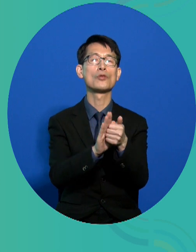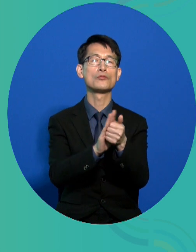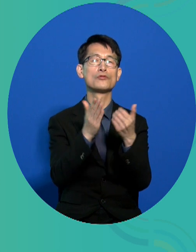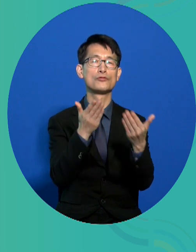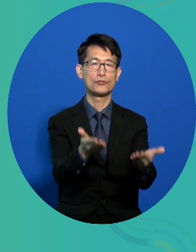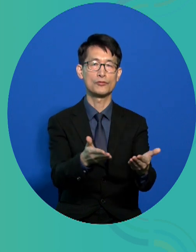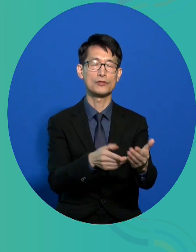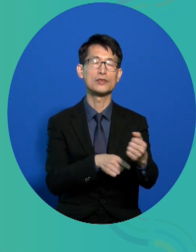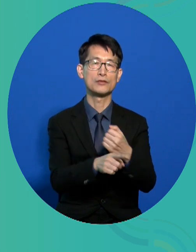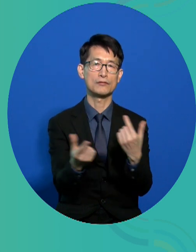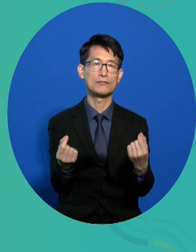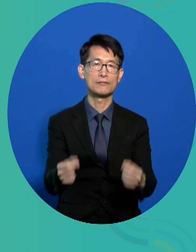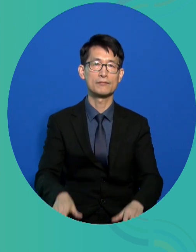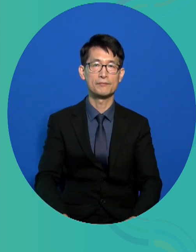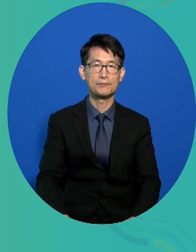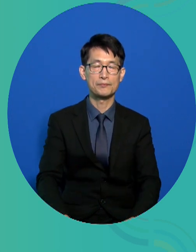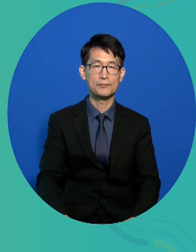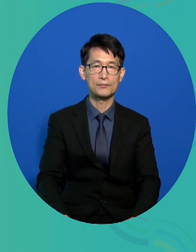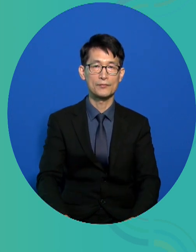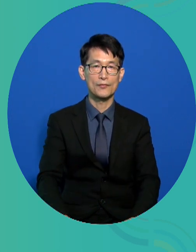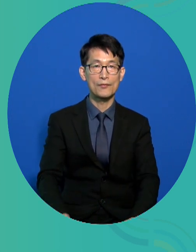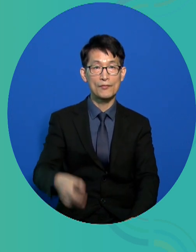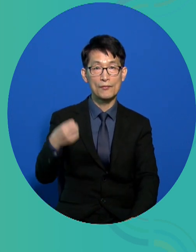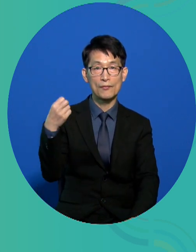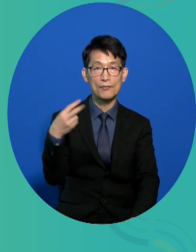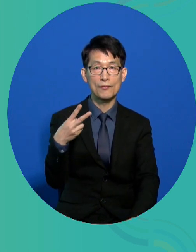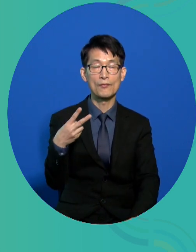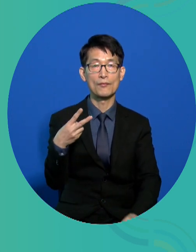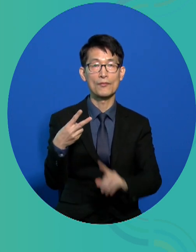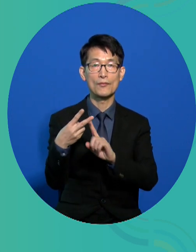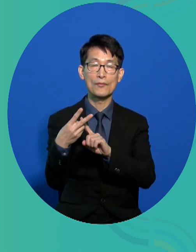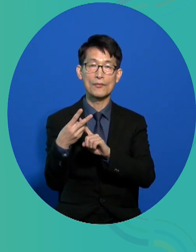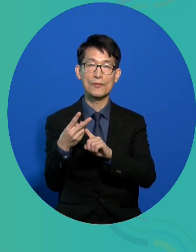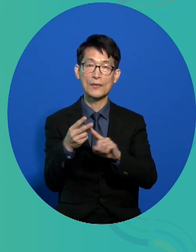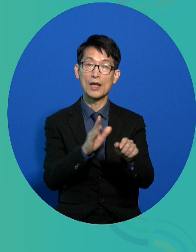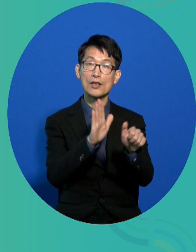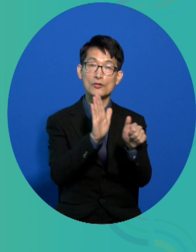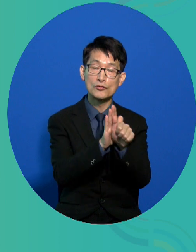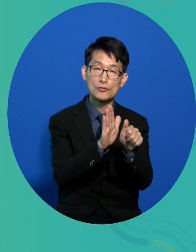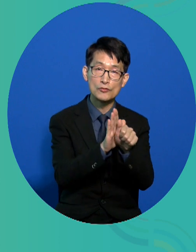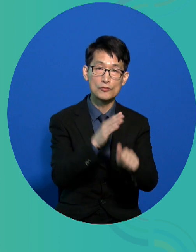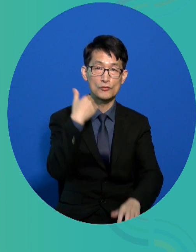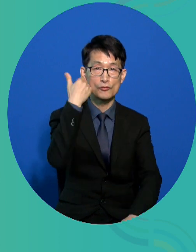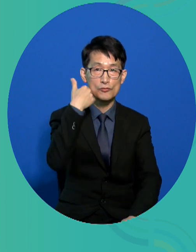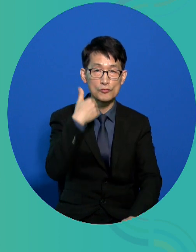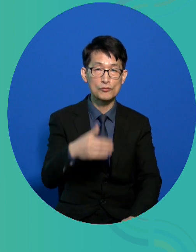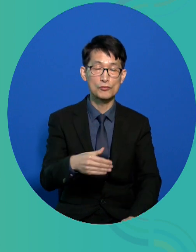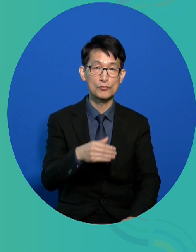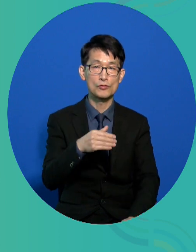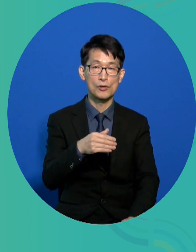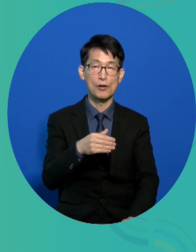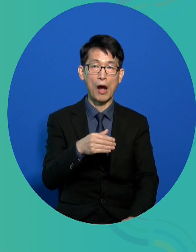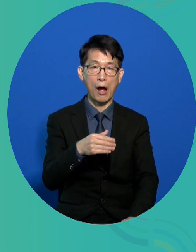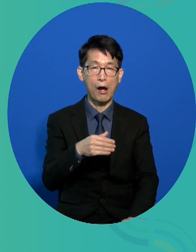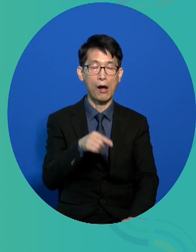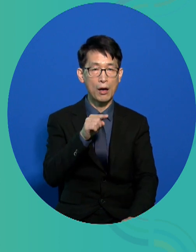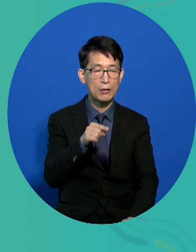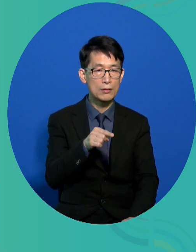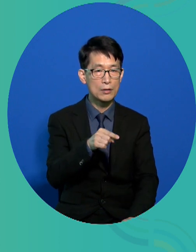hearing disabilities who read English fluently. And the subject of the